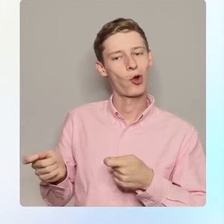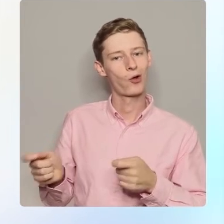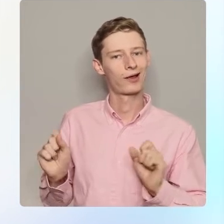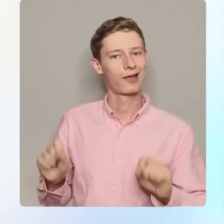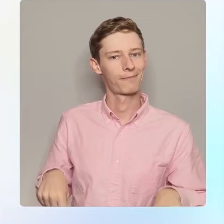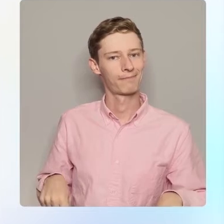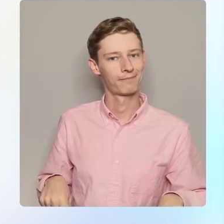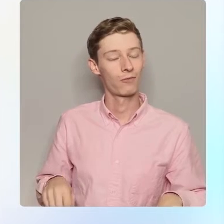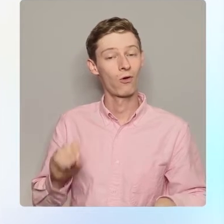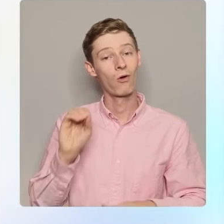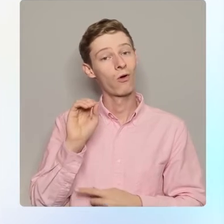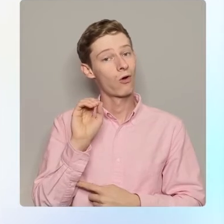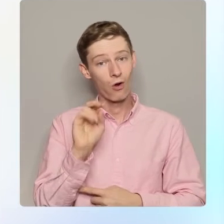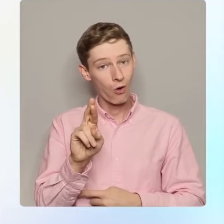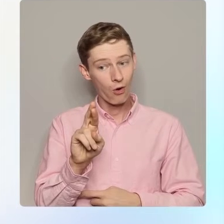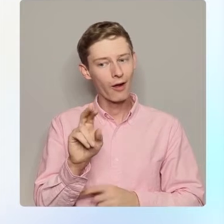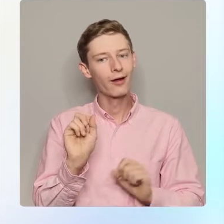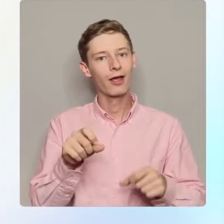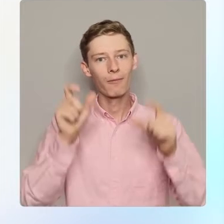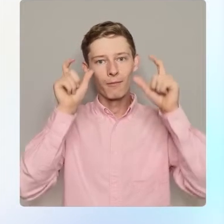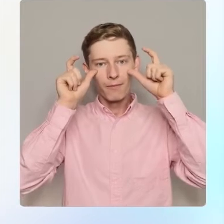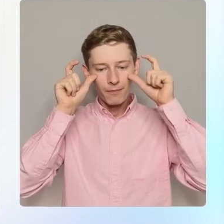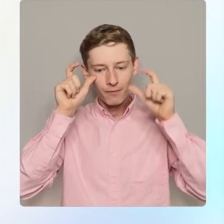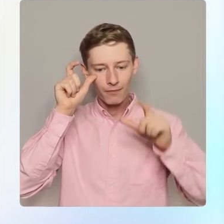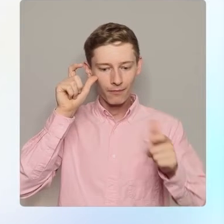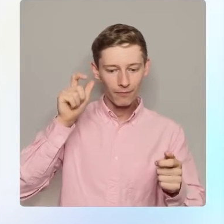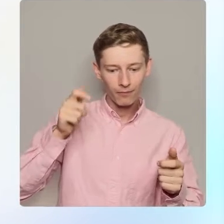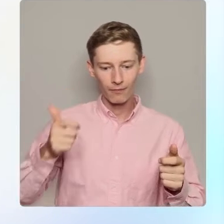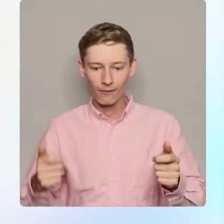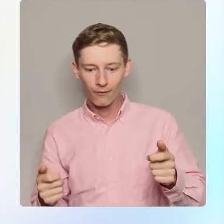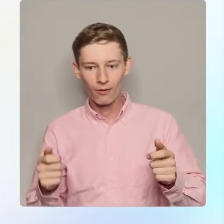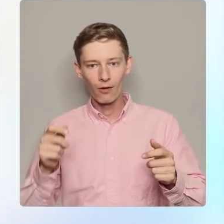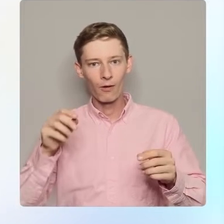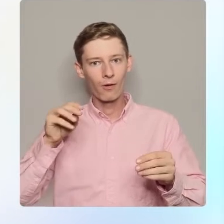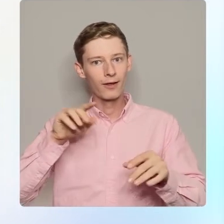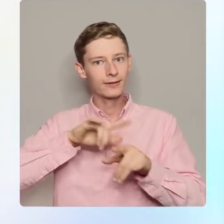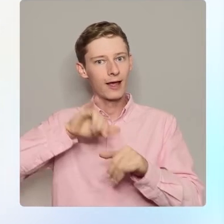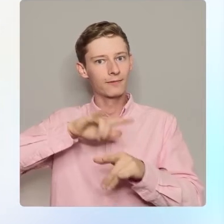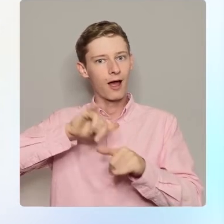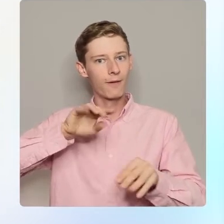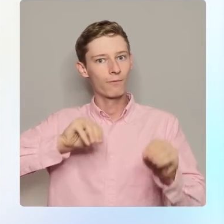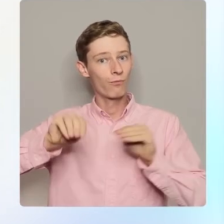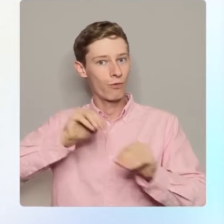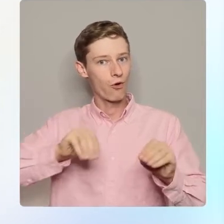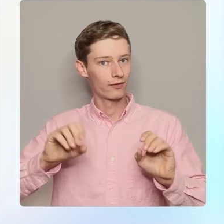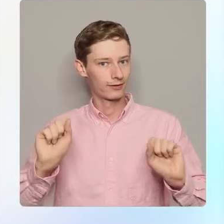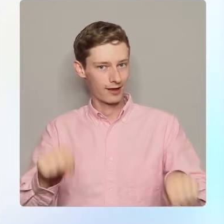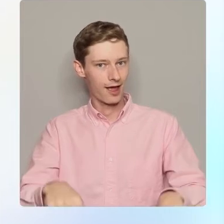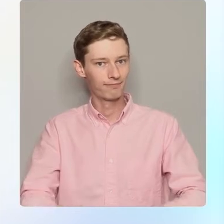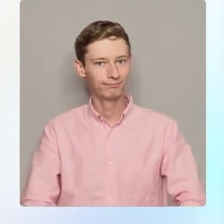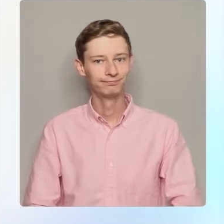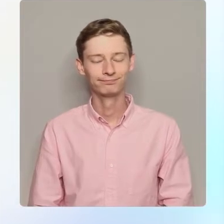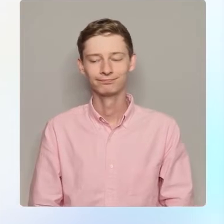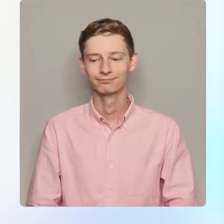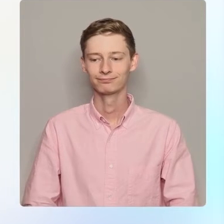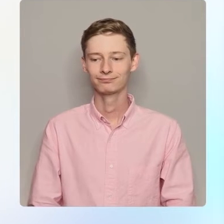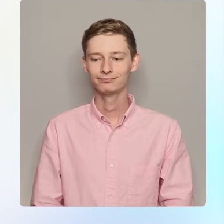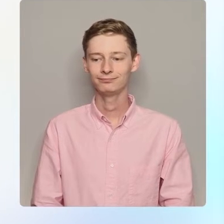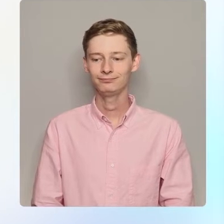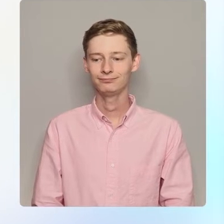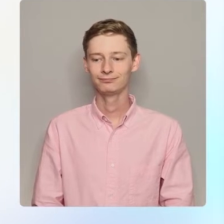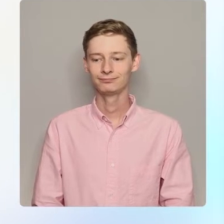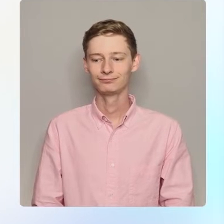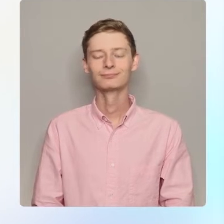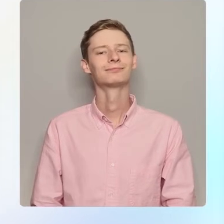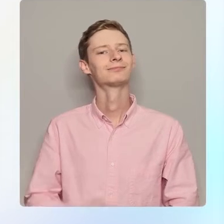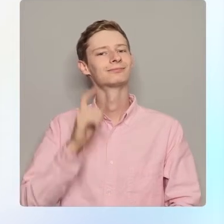As you can see, we can easily move the headset, left and right